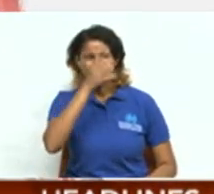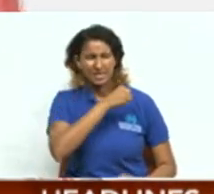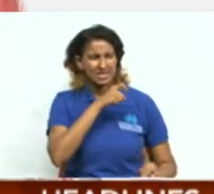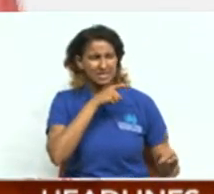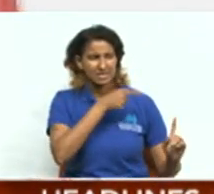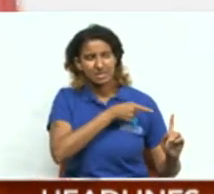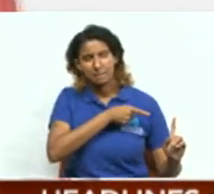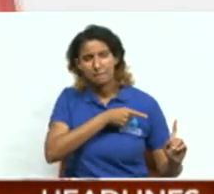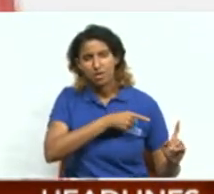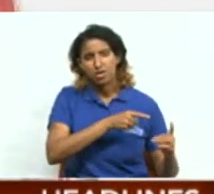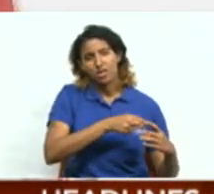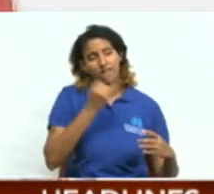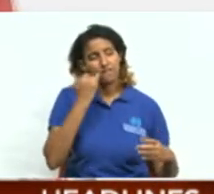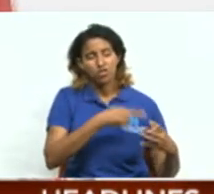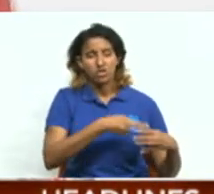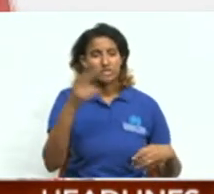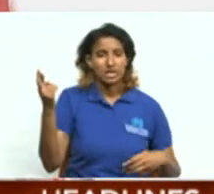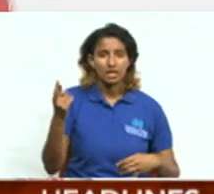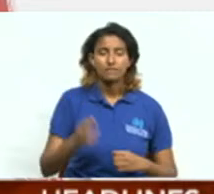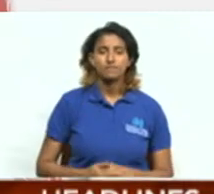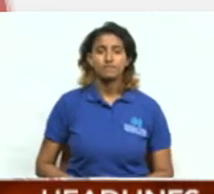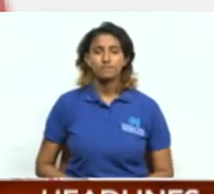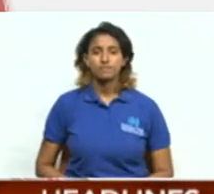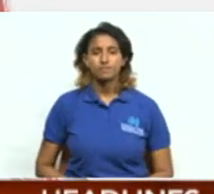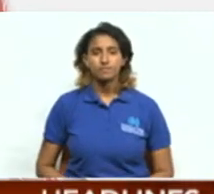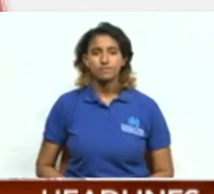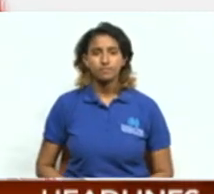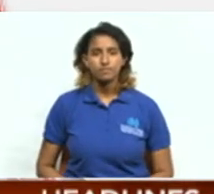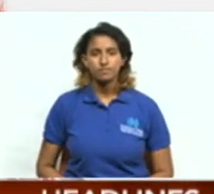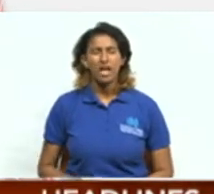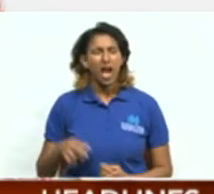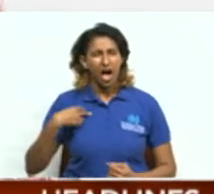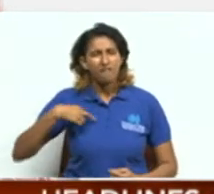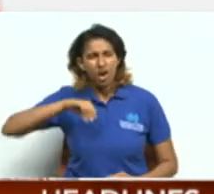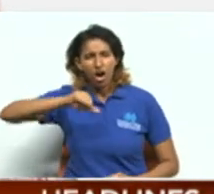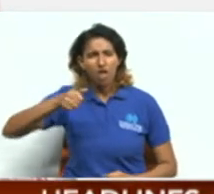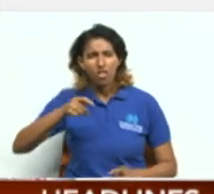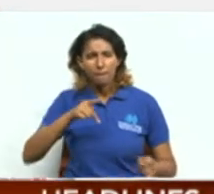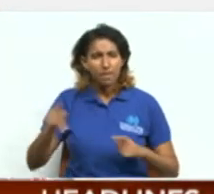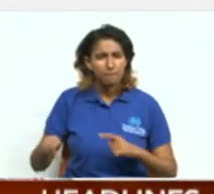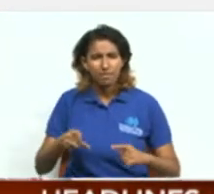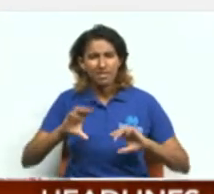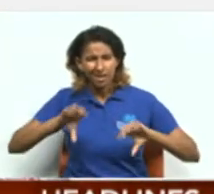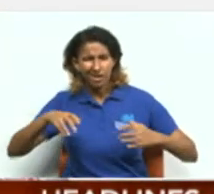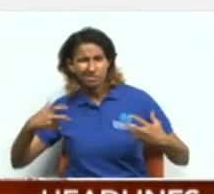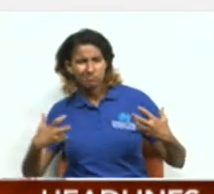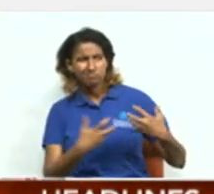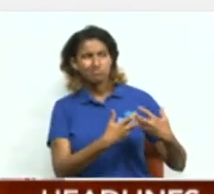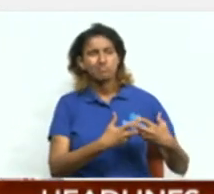if they don't want to serve, we can't force them. We have other people who could definitely fill the shoes, and